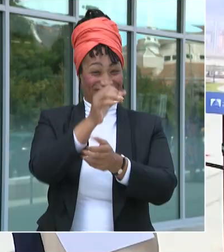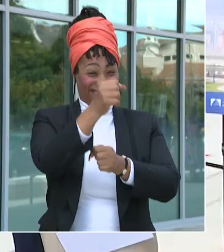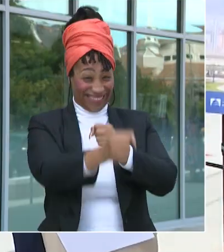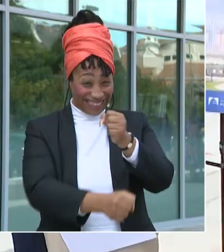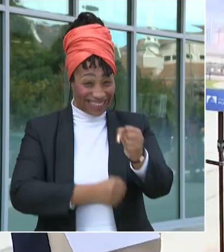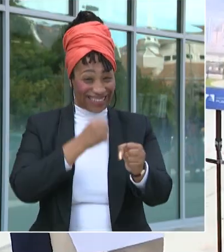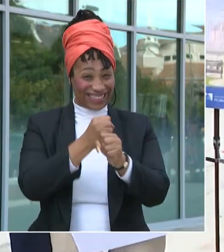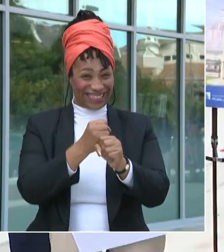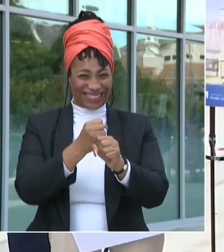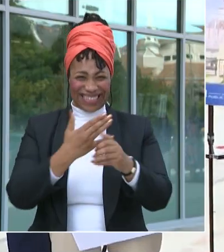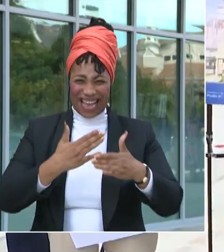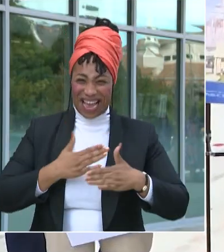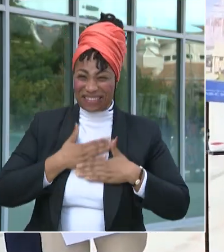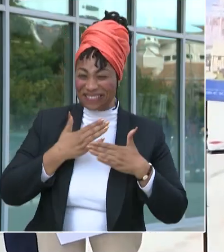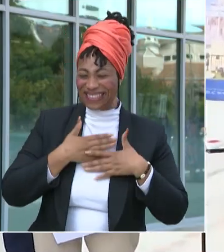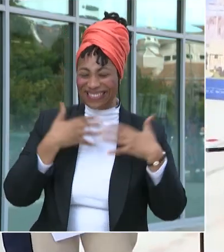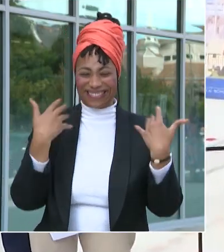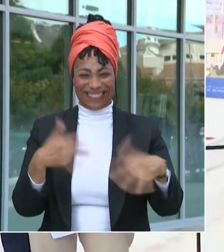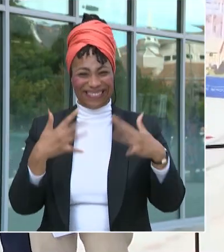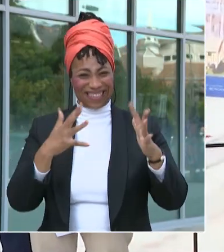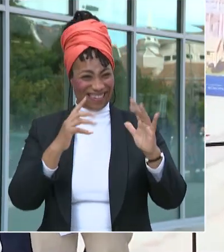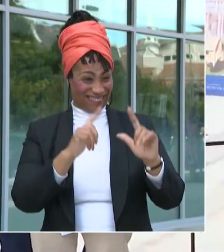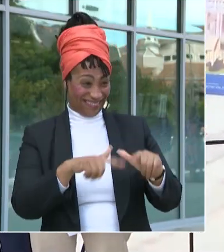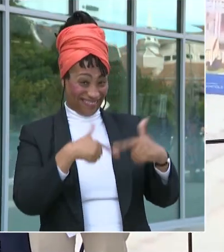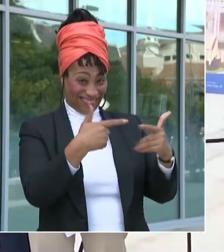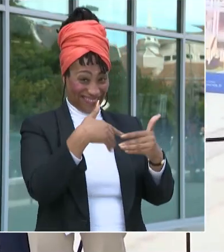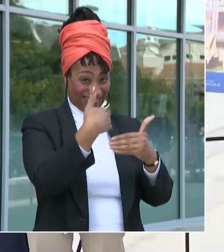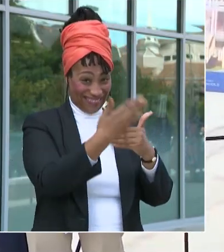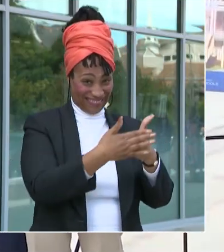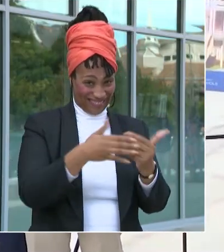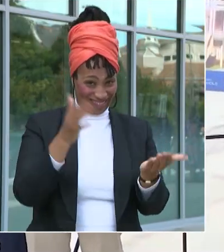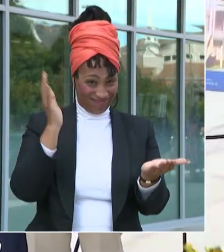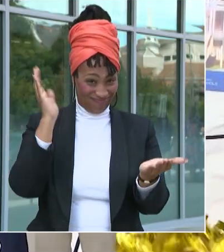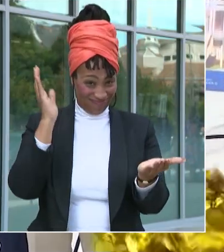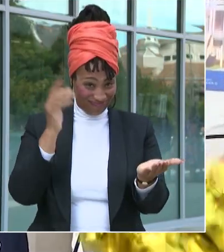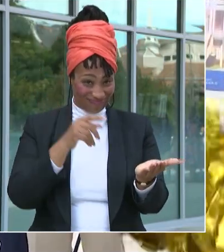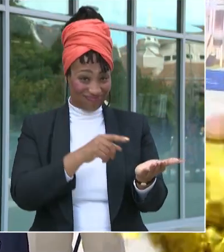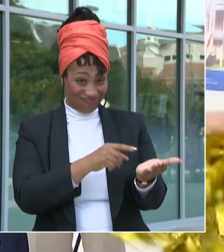introduce the at-large council member, Christina Henderson.